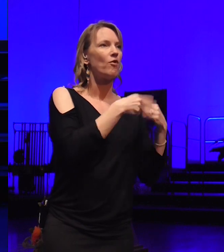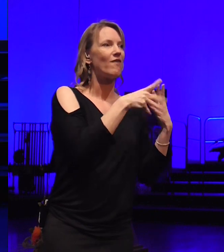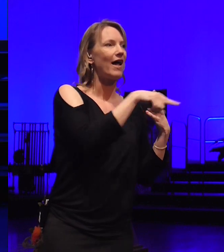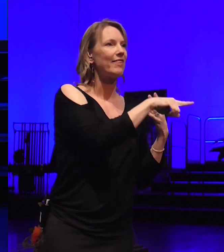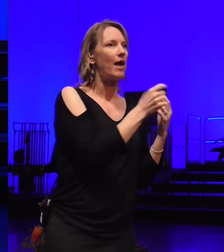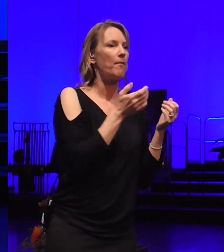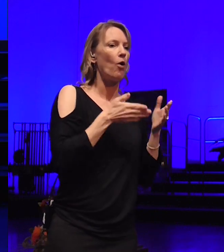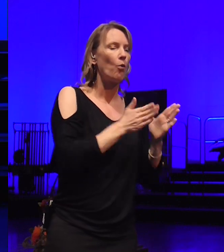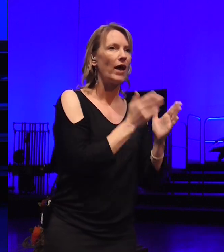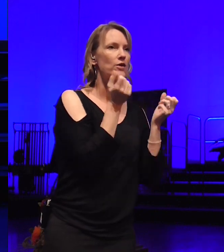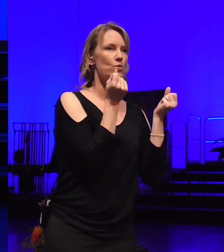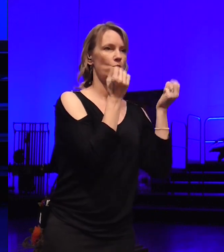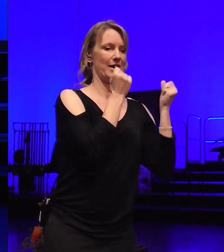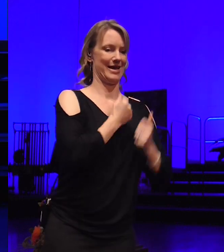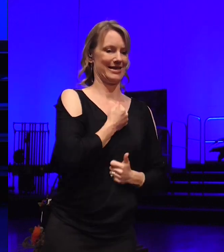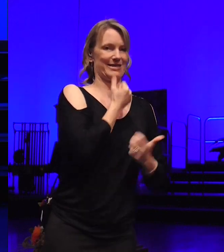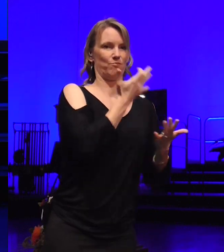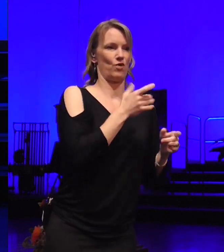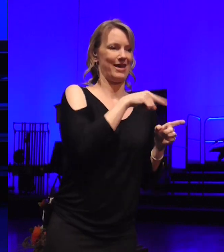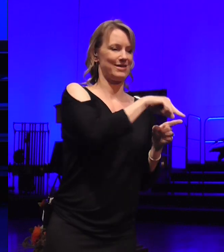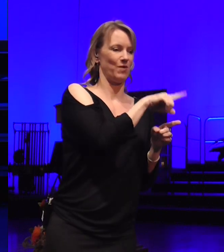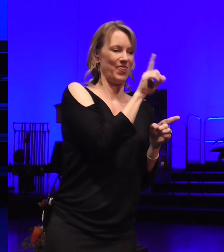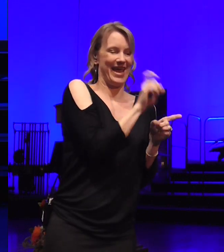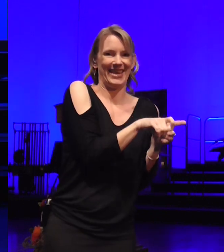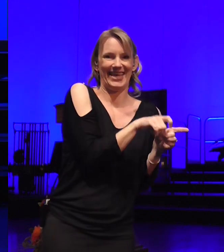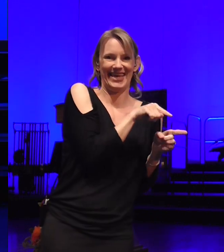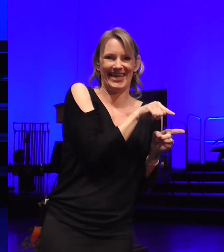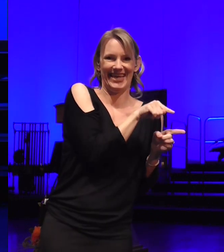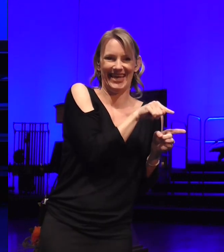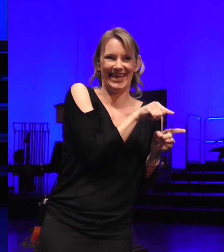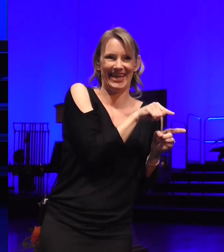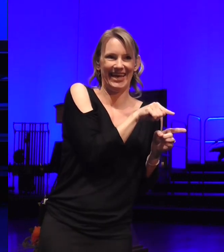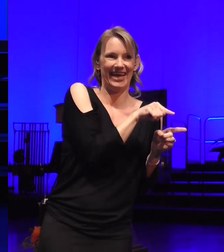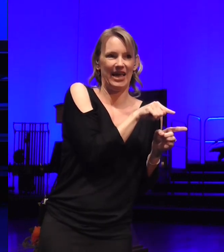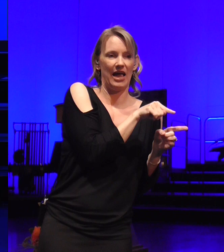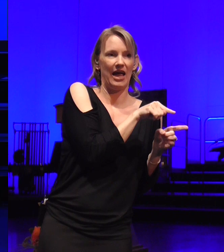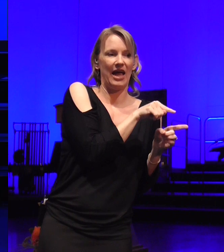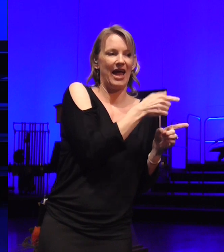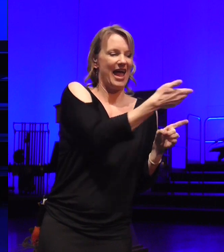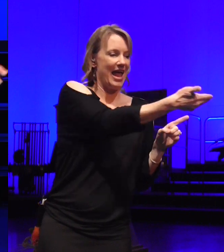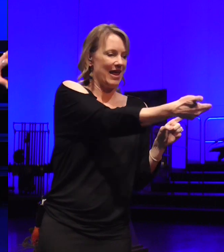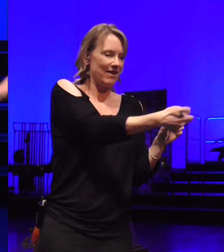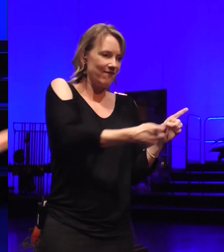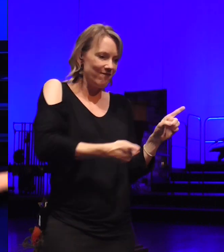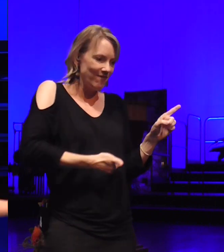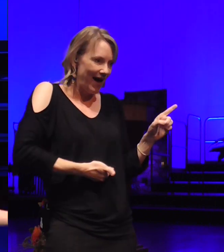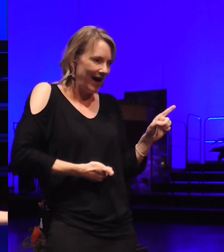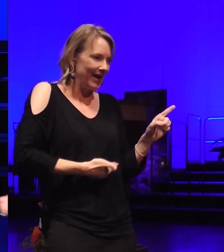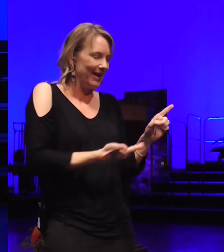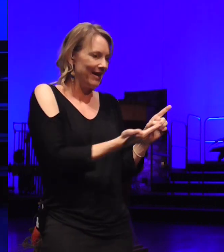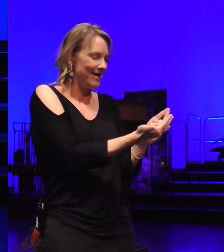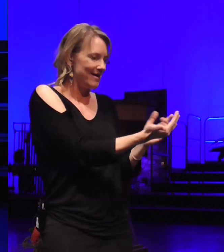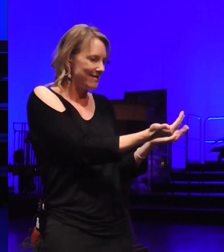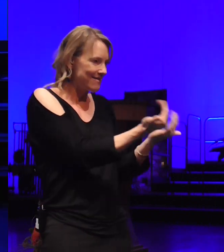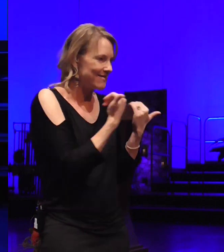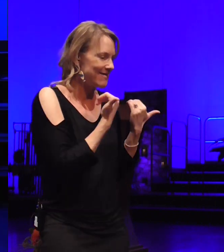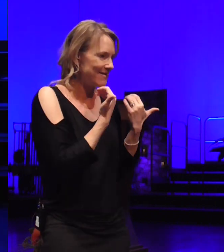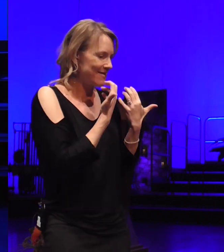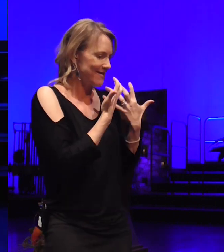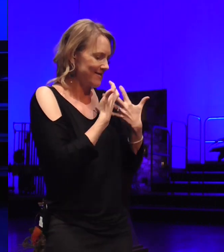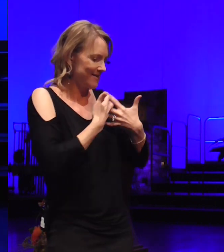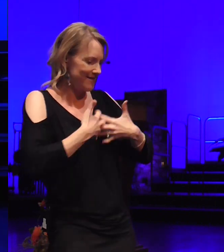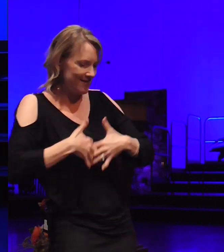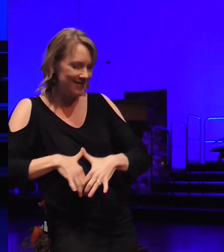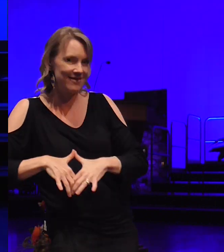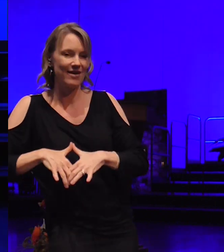what it is that they need, to give them what it is that they need, and to invite them back into an